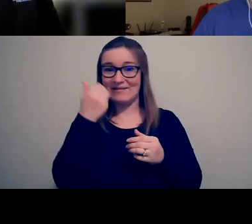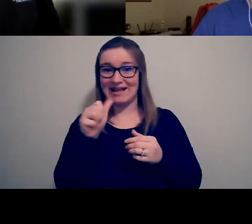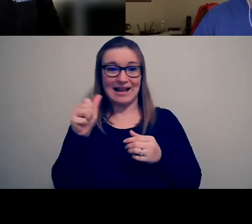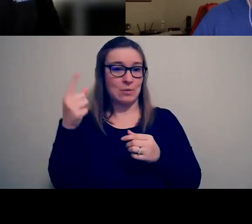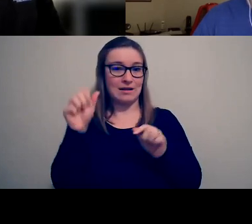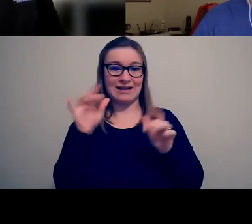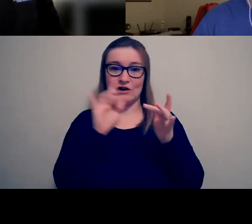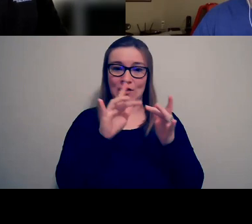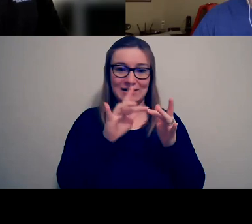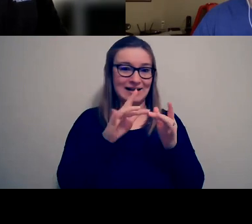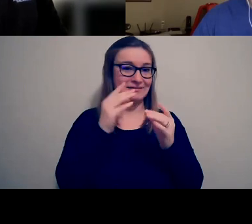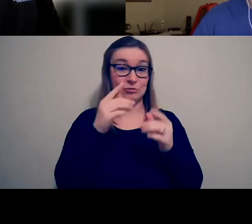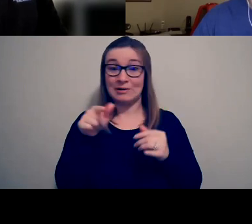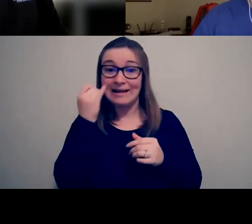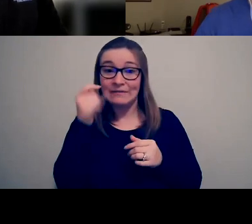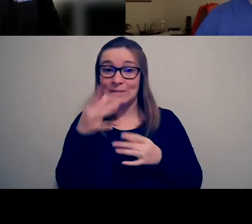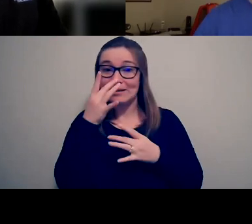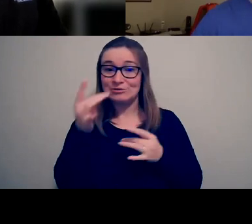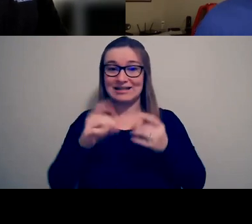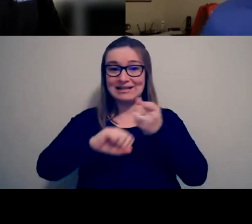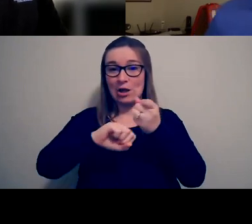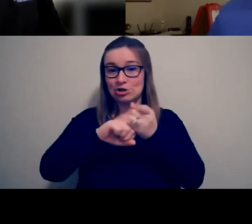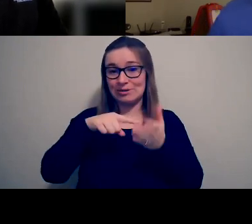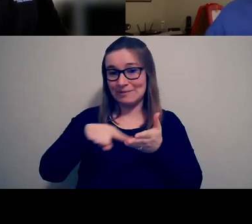interested in sponsoring. So thanks so much, everybody,